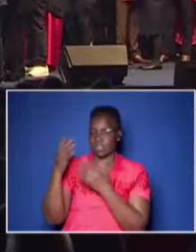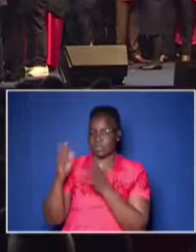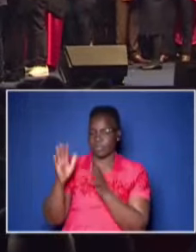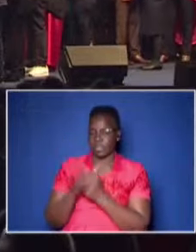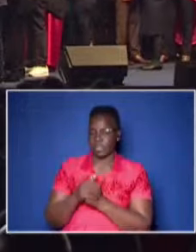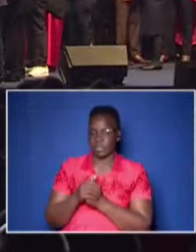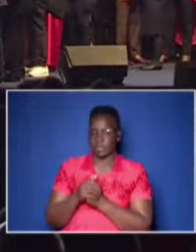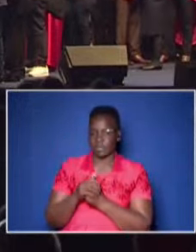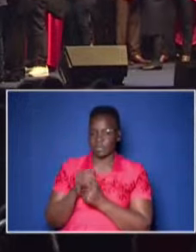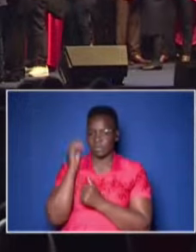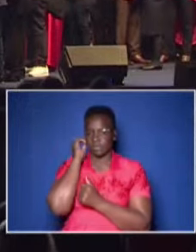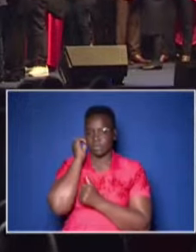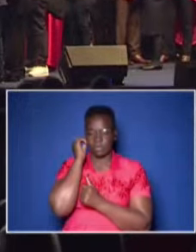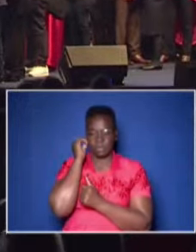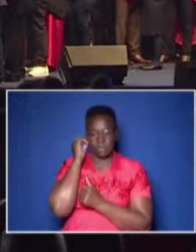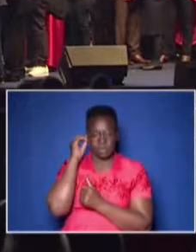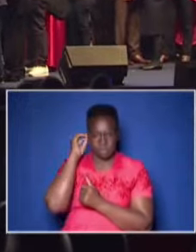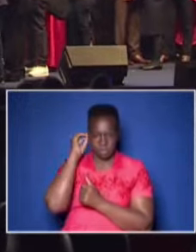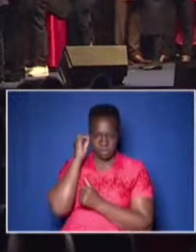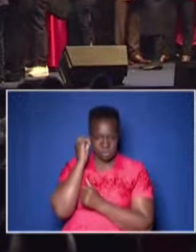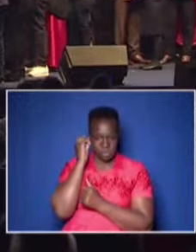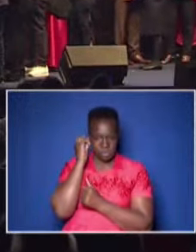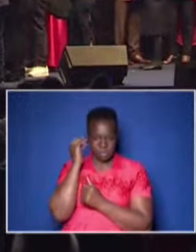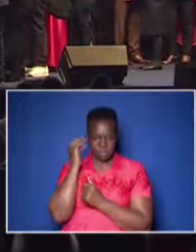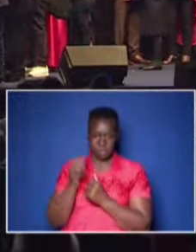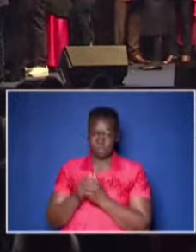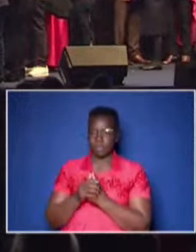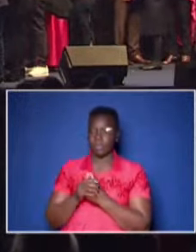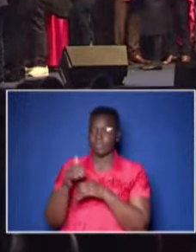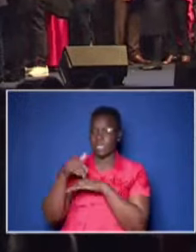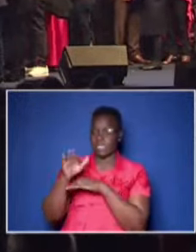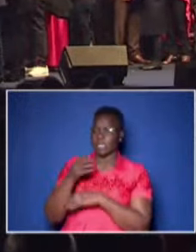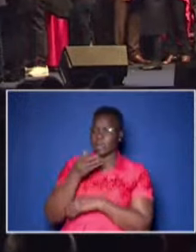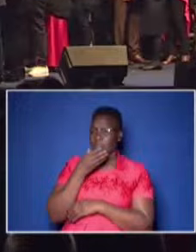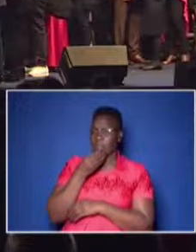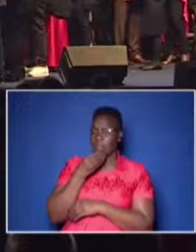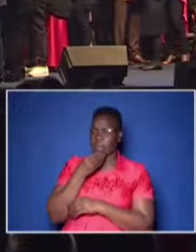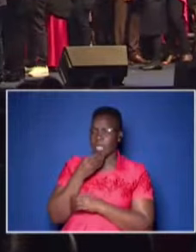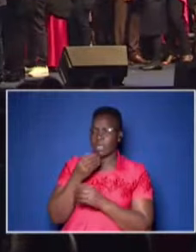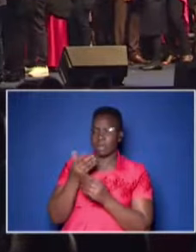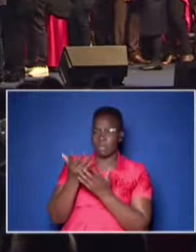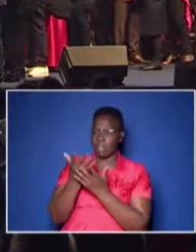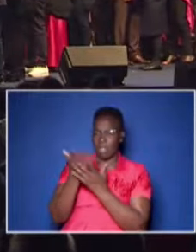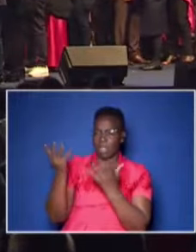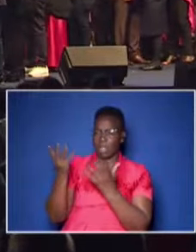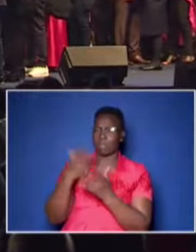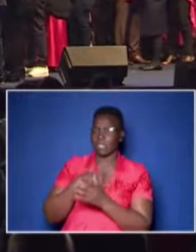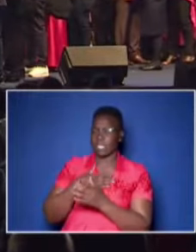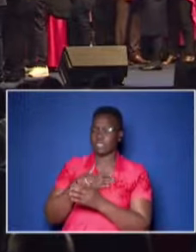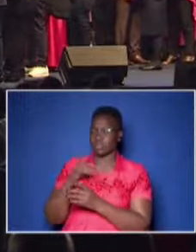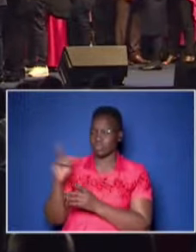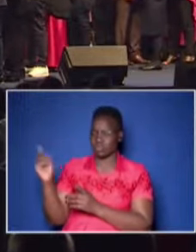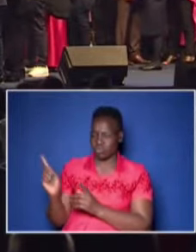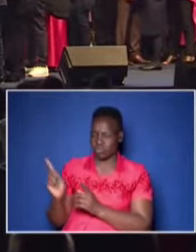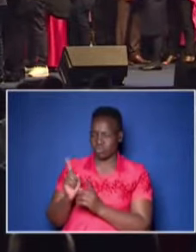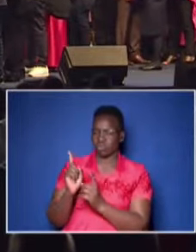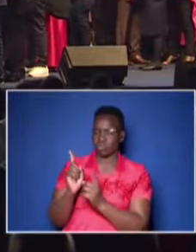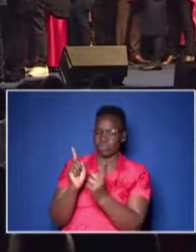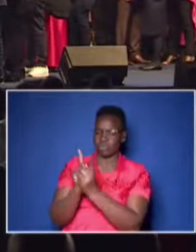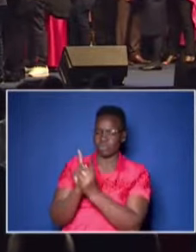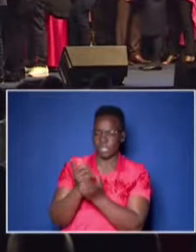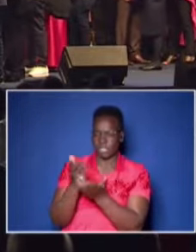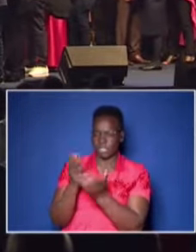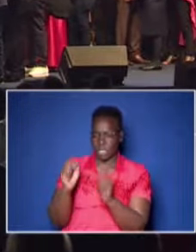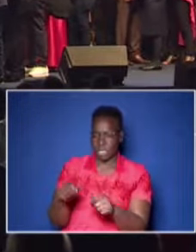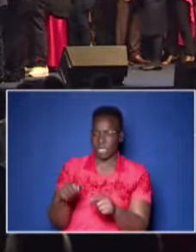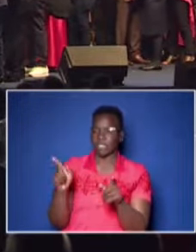her Lord send that young man her way